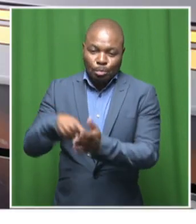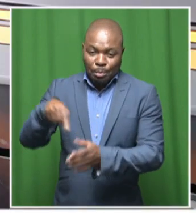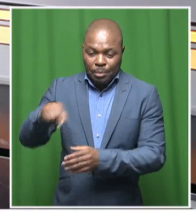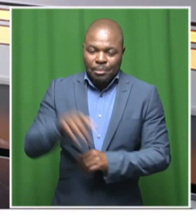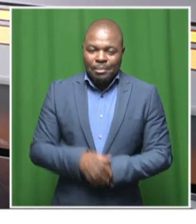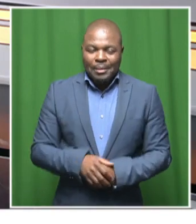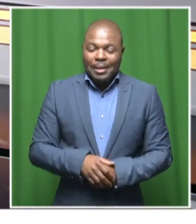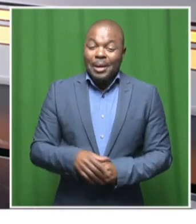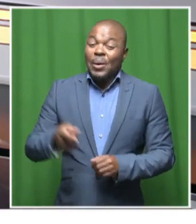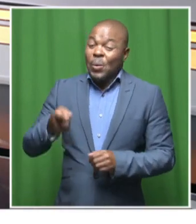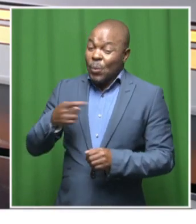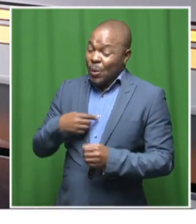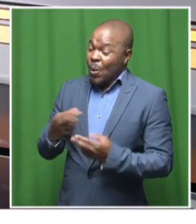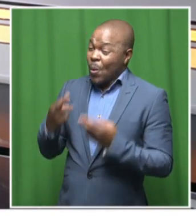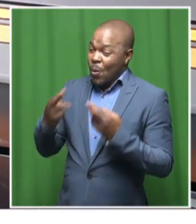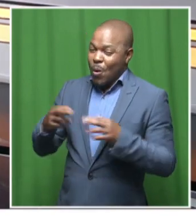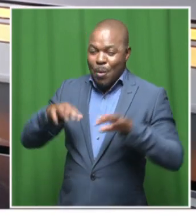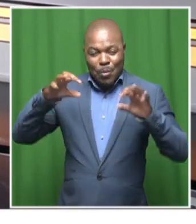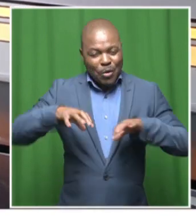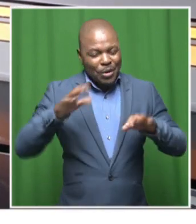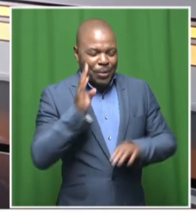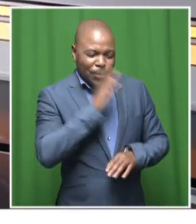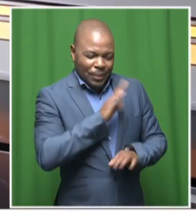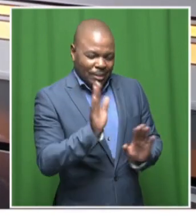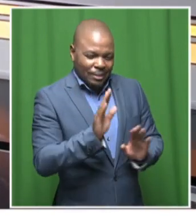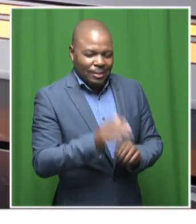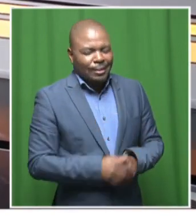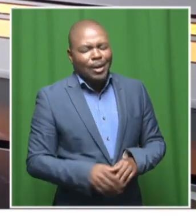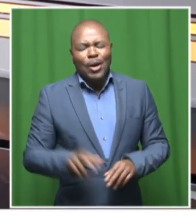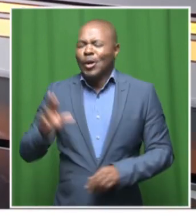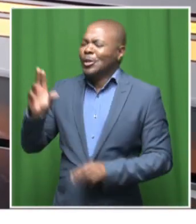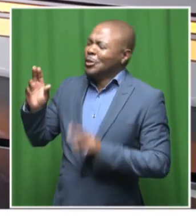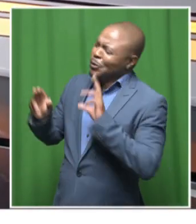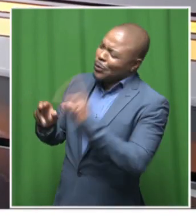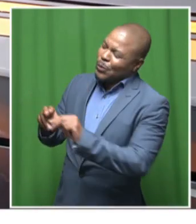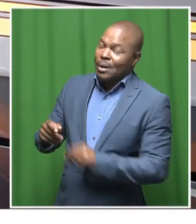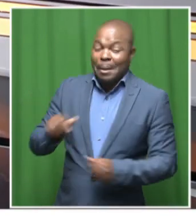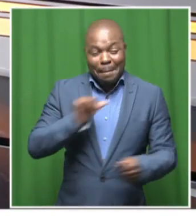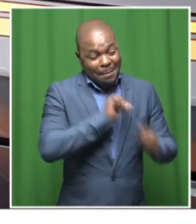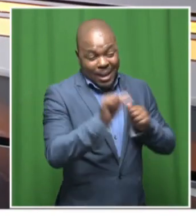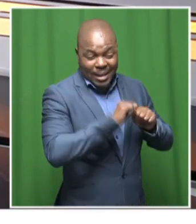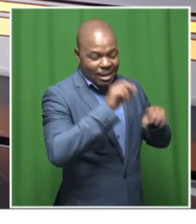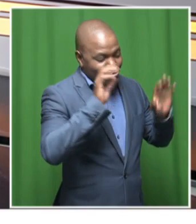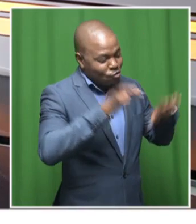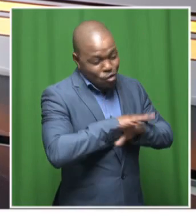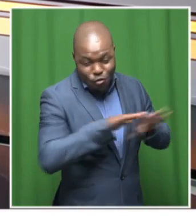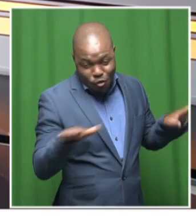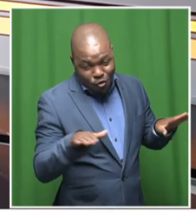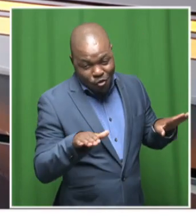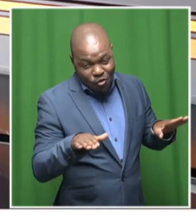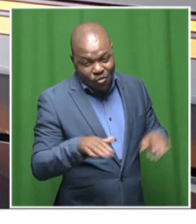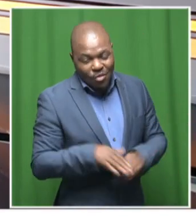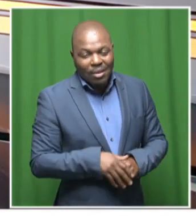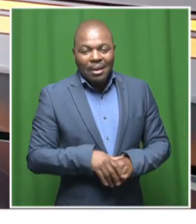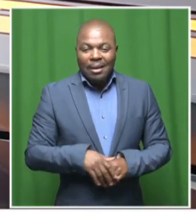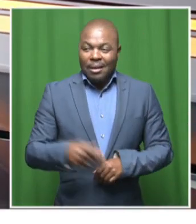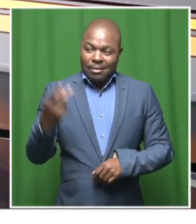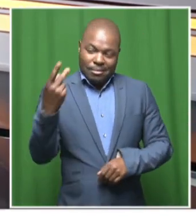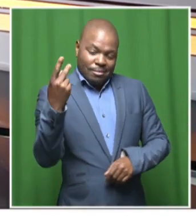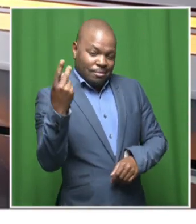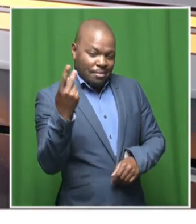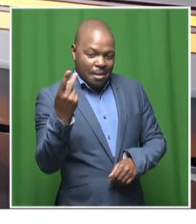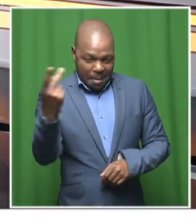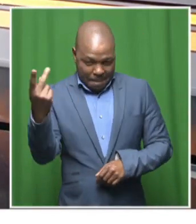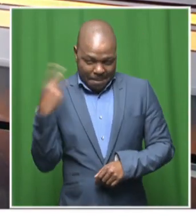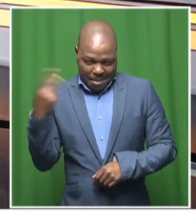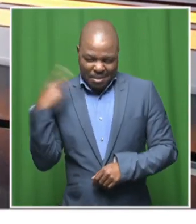Hey, we certainly hope that it won't rain, guys. No. Hey, it better not rain. It better not rain. You and I both. You and I